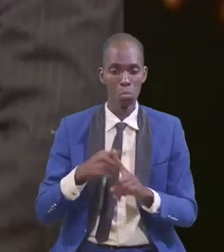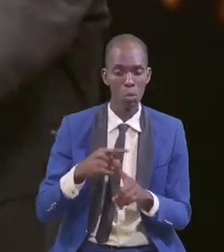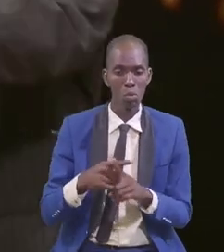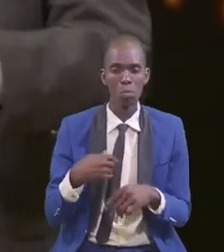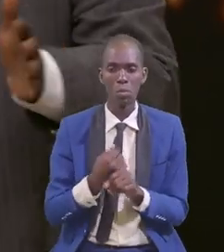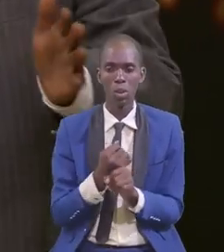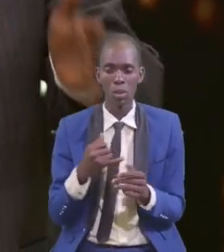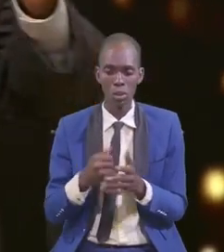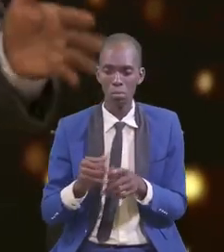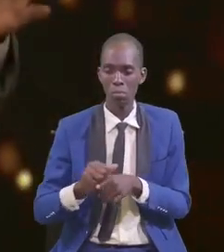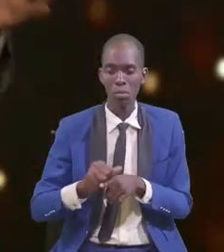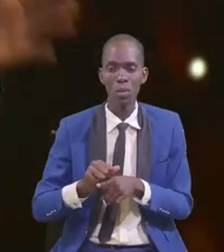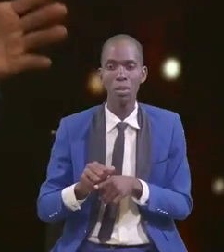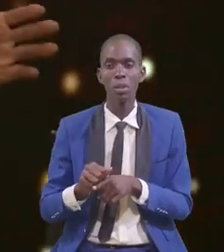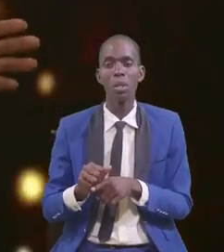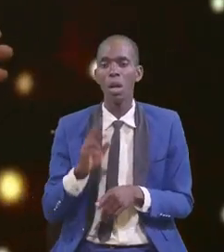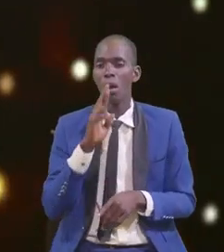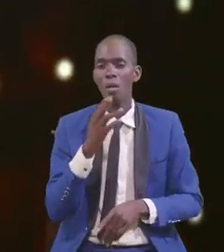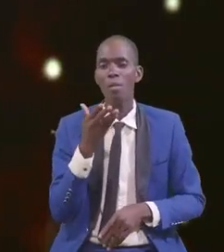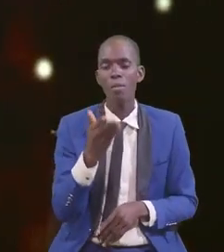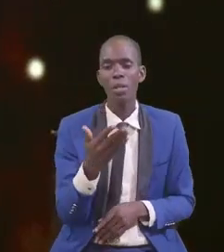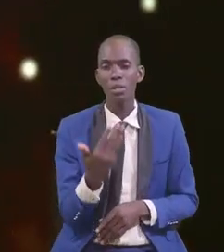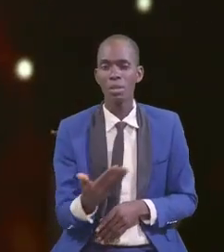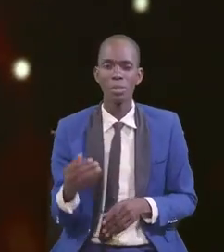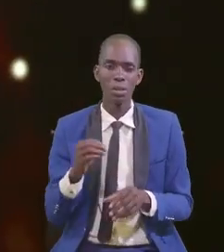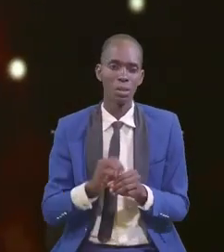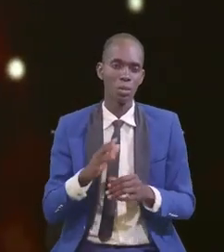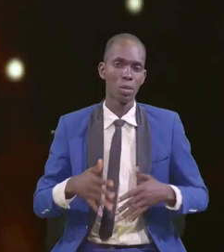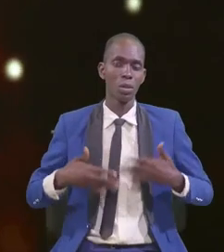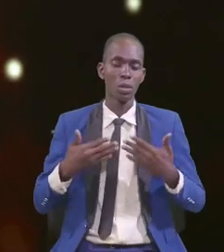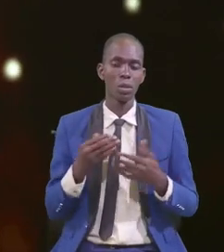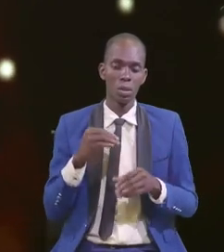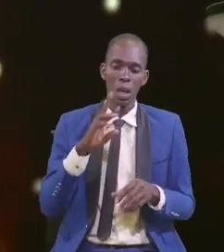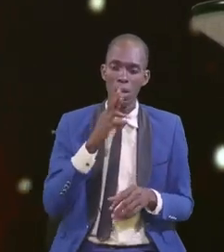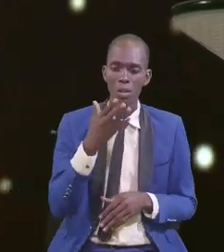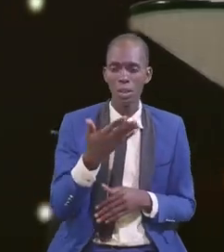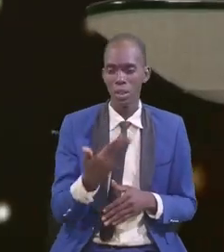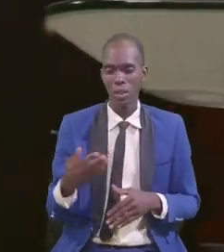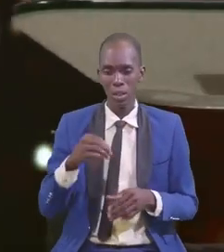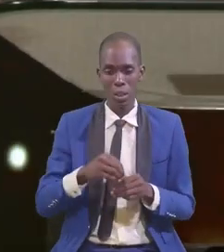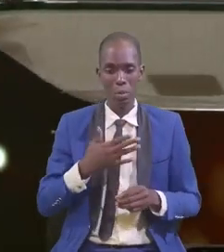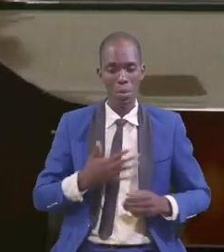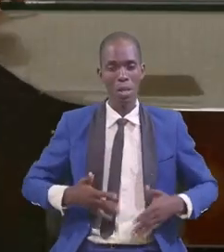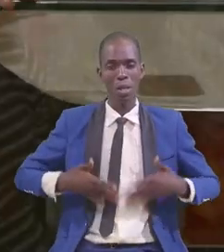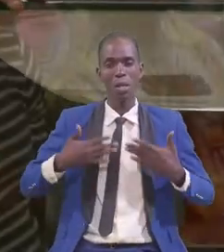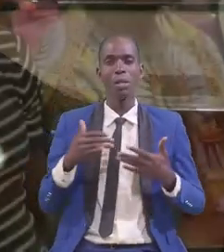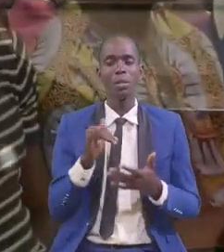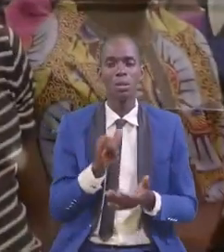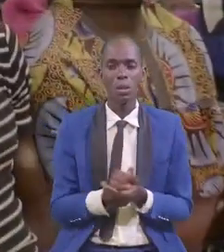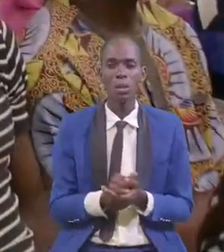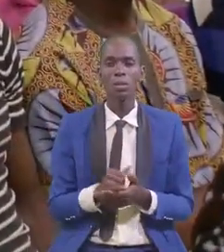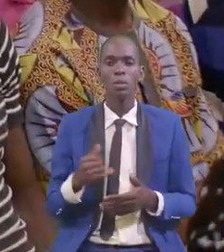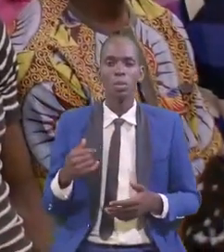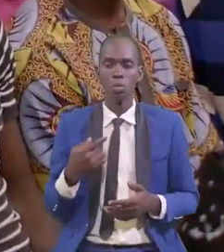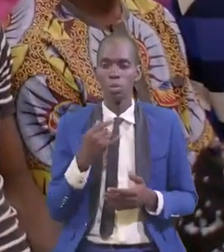it practical? Are there things in your life? Are there things in my life that we need to say,